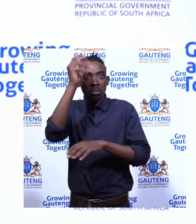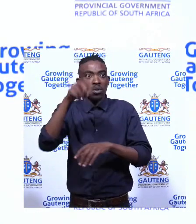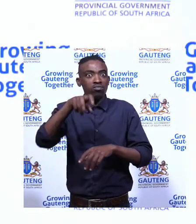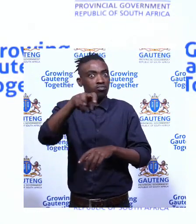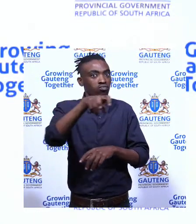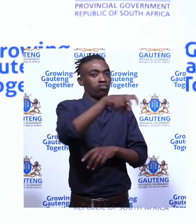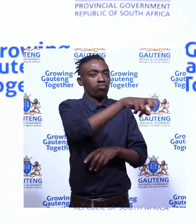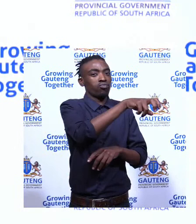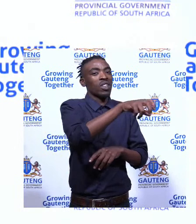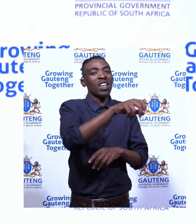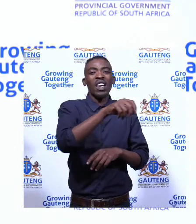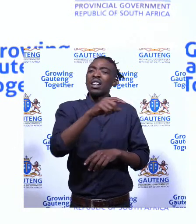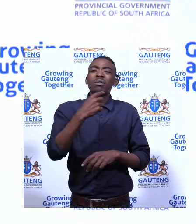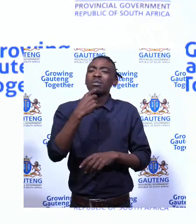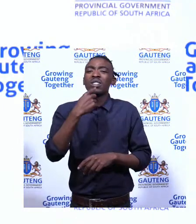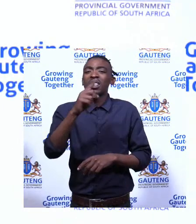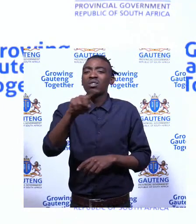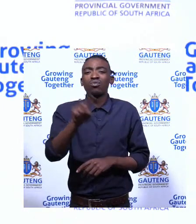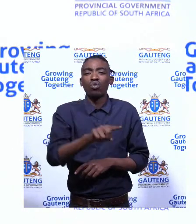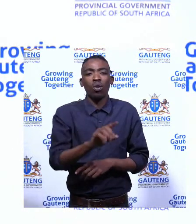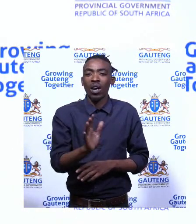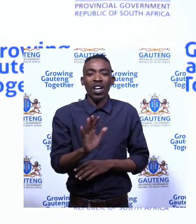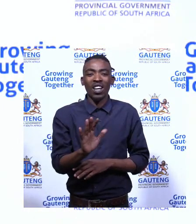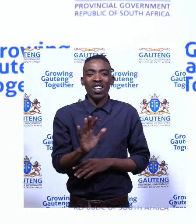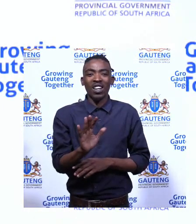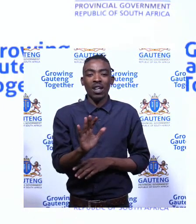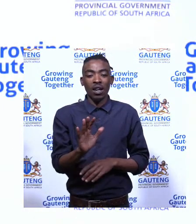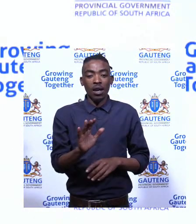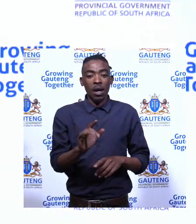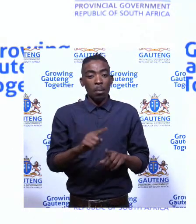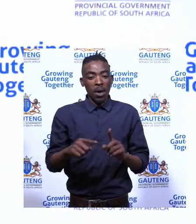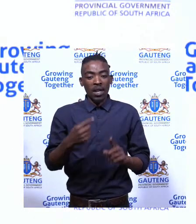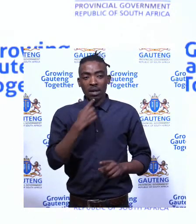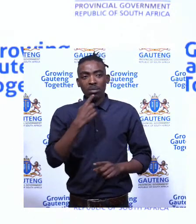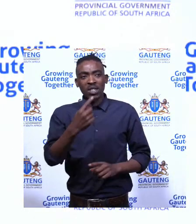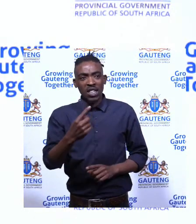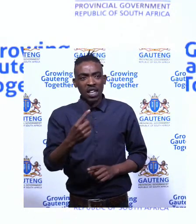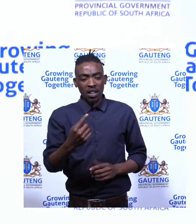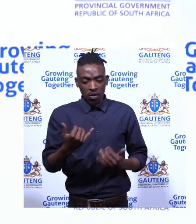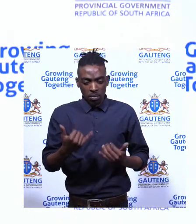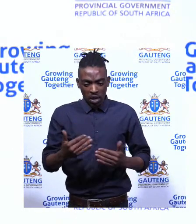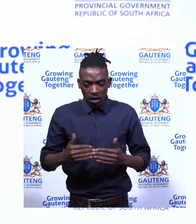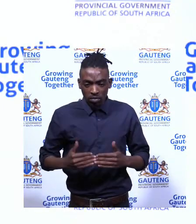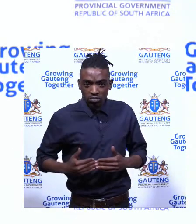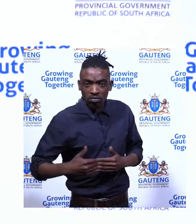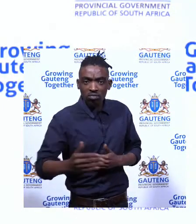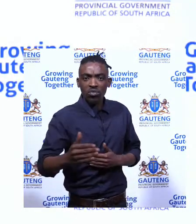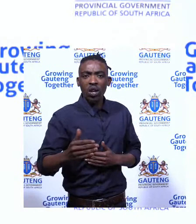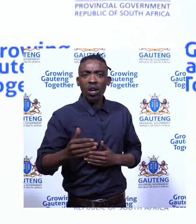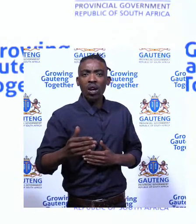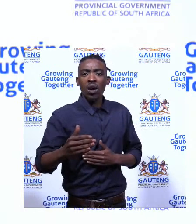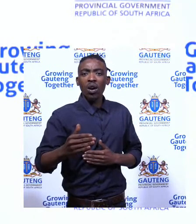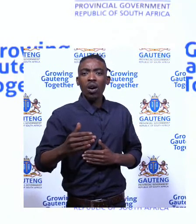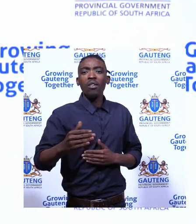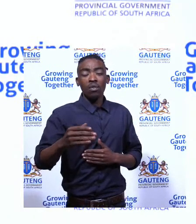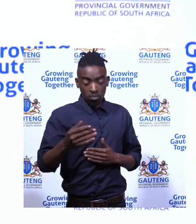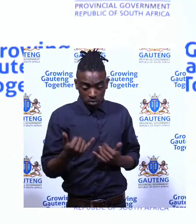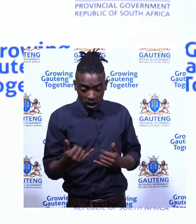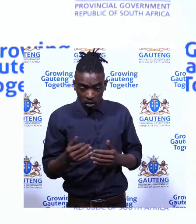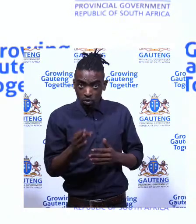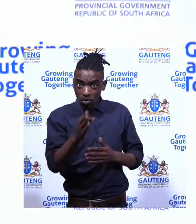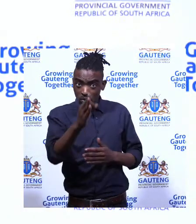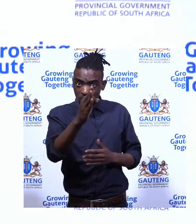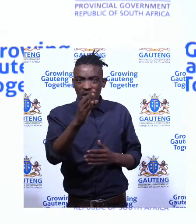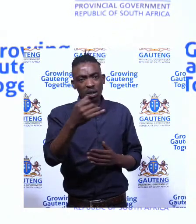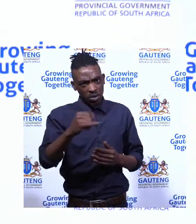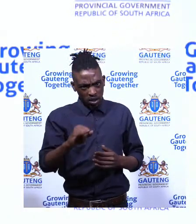on to say that going forward, is it still the method that we should continue to use? And